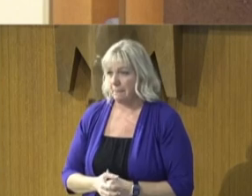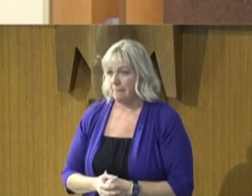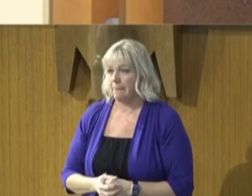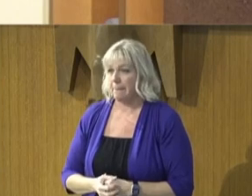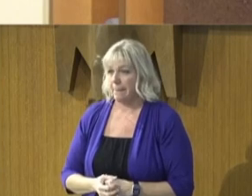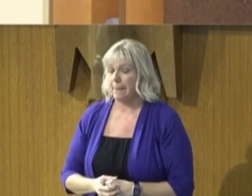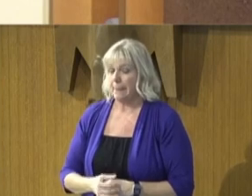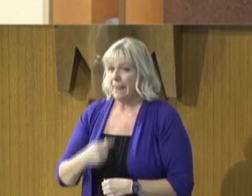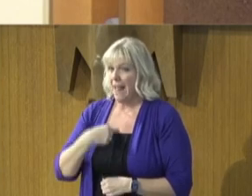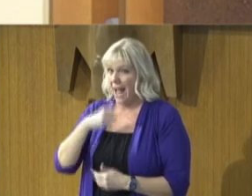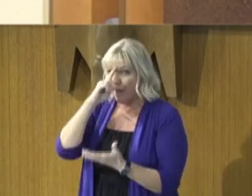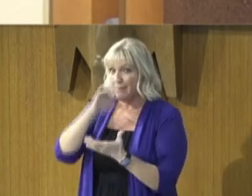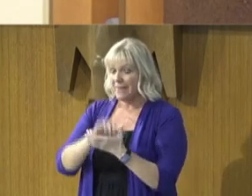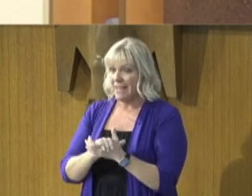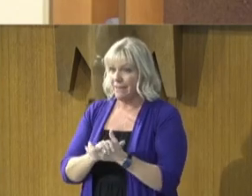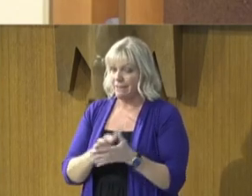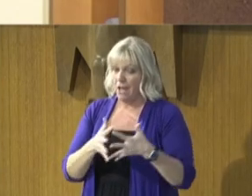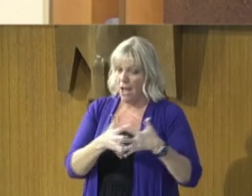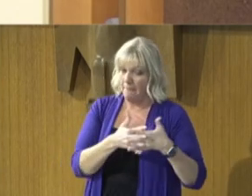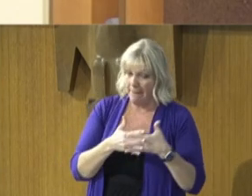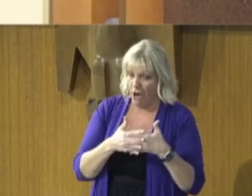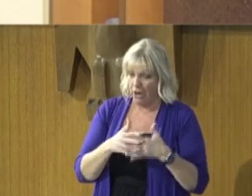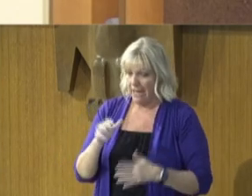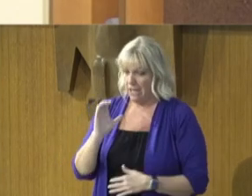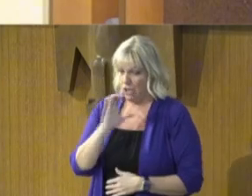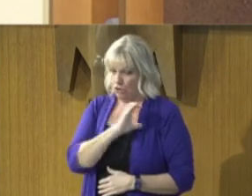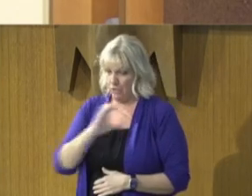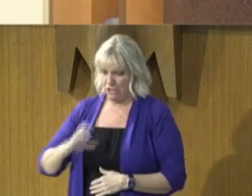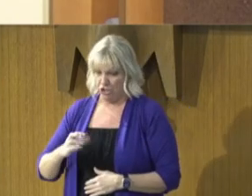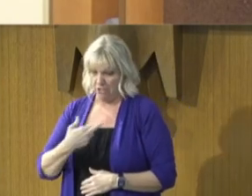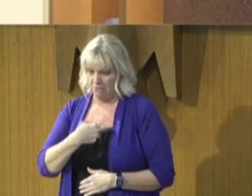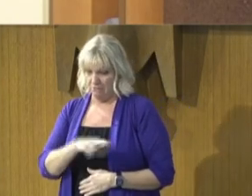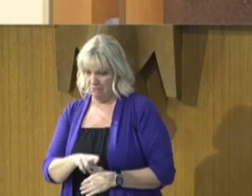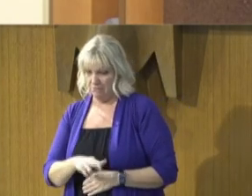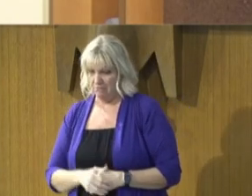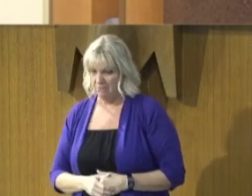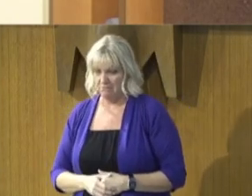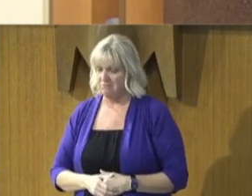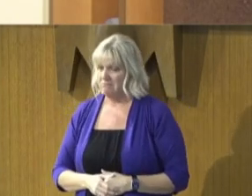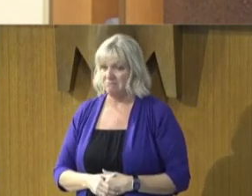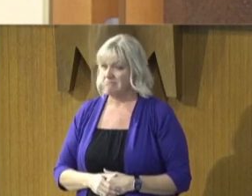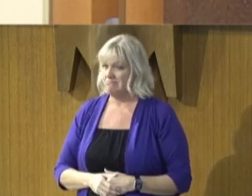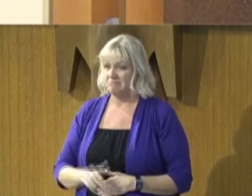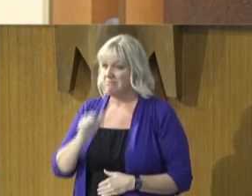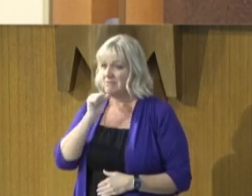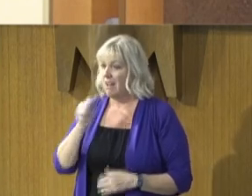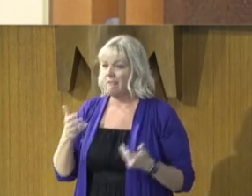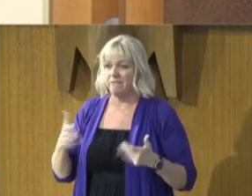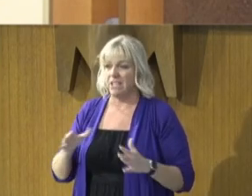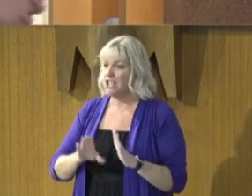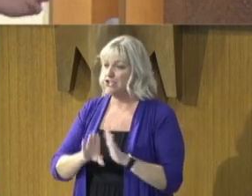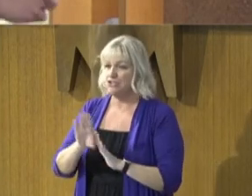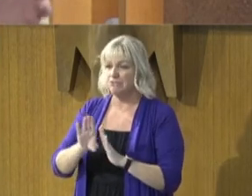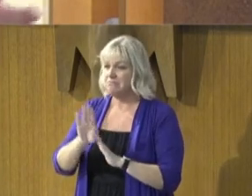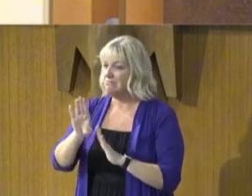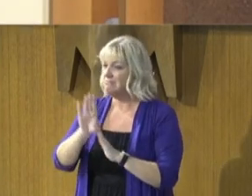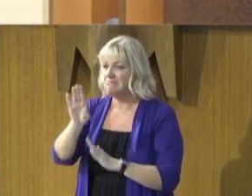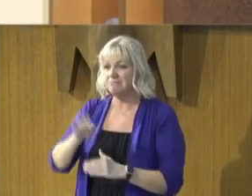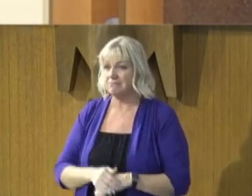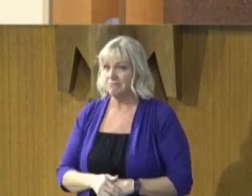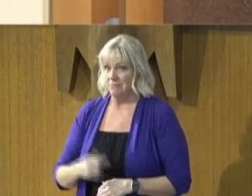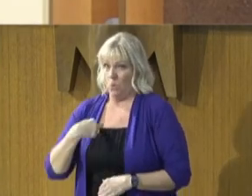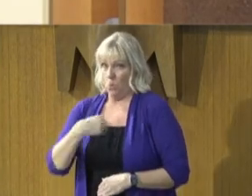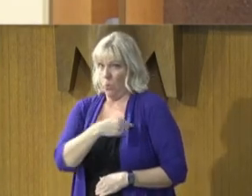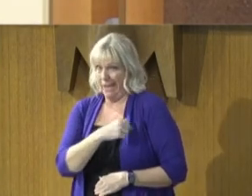I believe that American Christianity is not at the end of its spiritual journey. We are not at